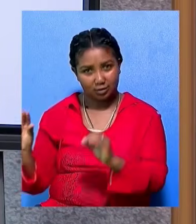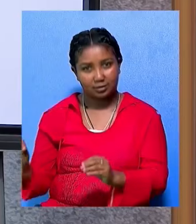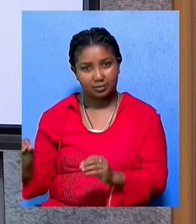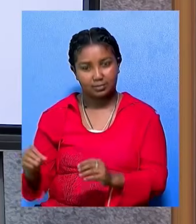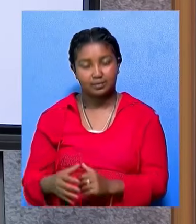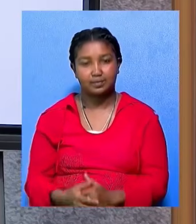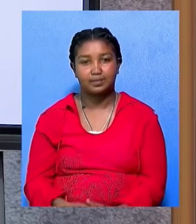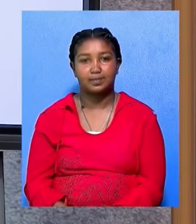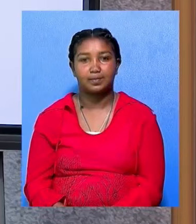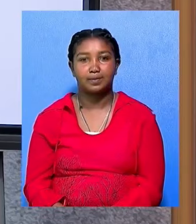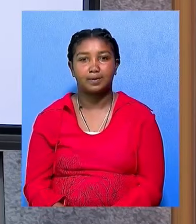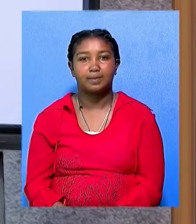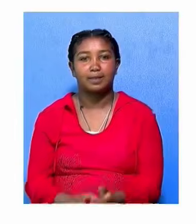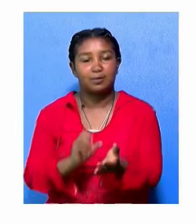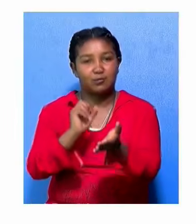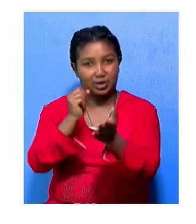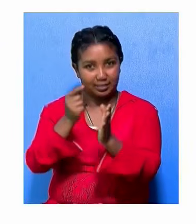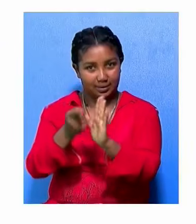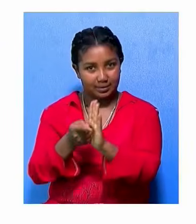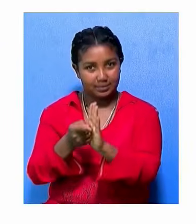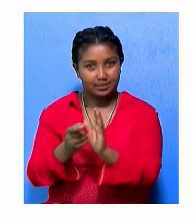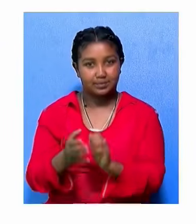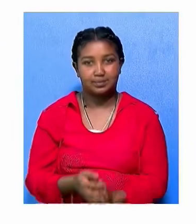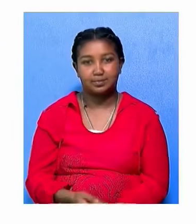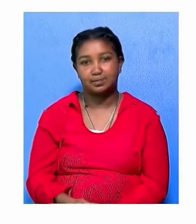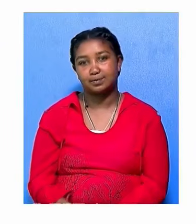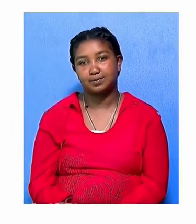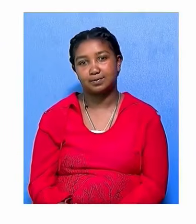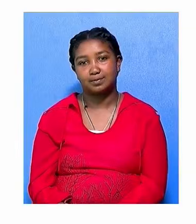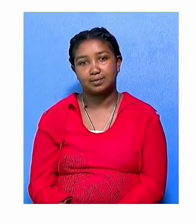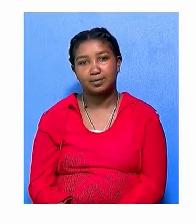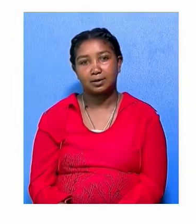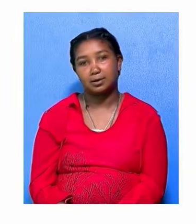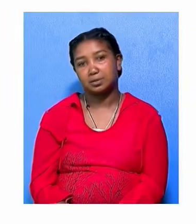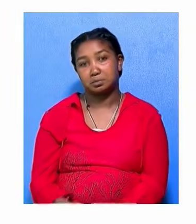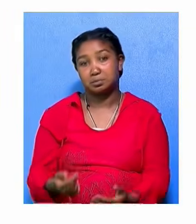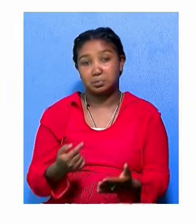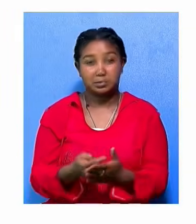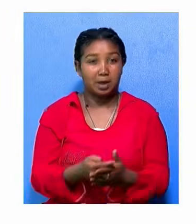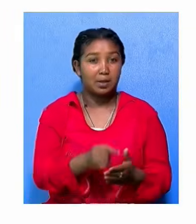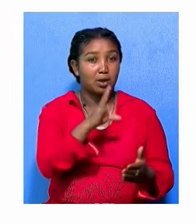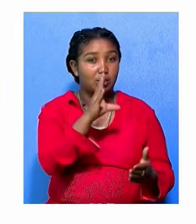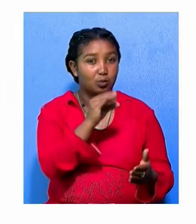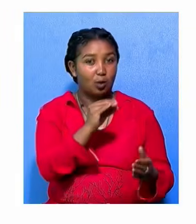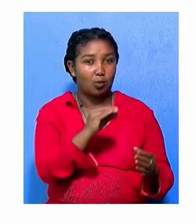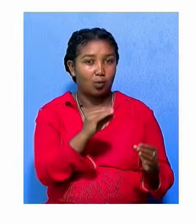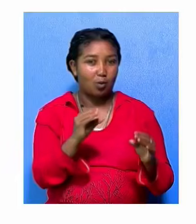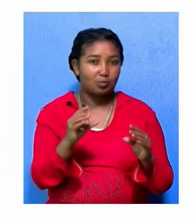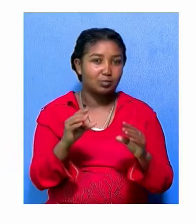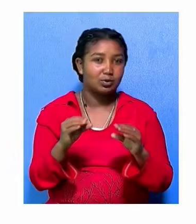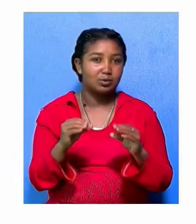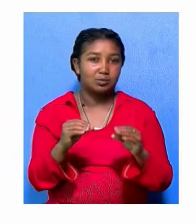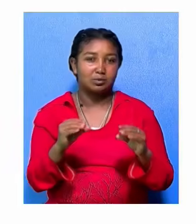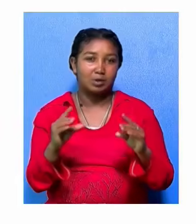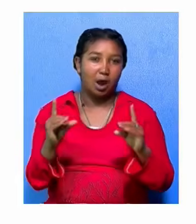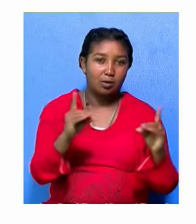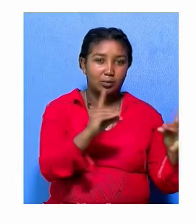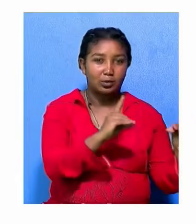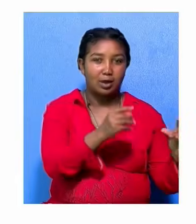here, so. For example, let's say the talk between Mr. A and Mr. B.